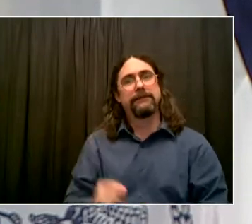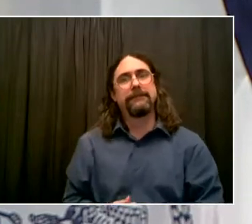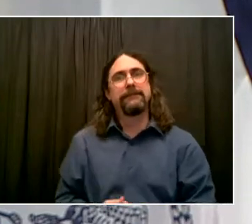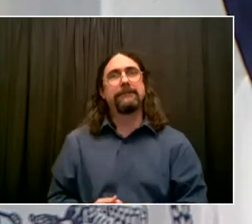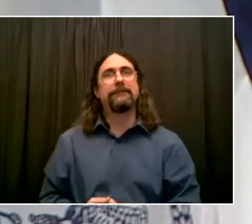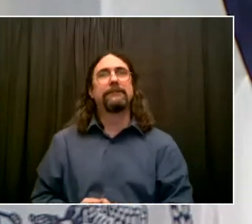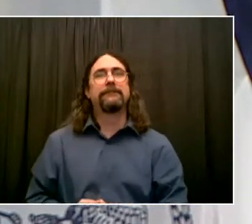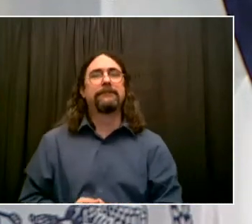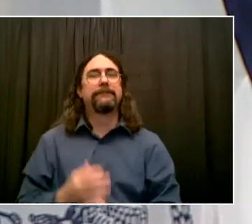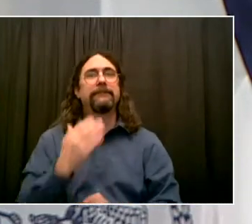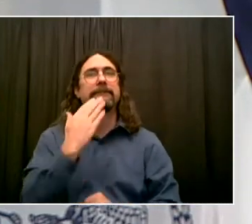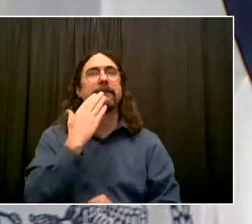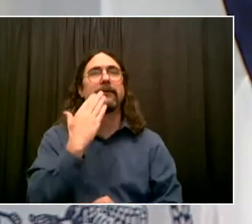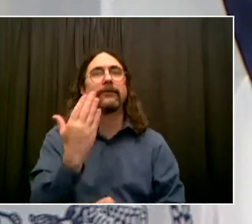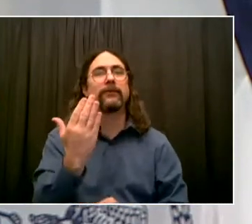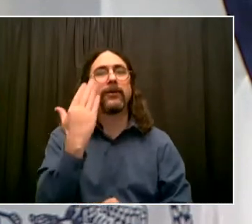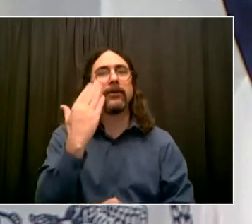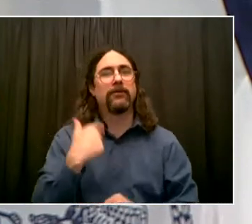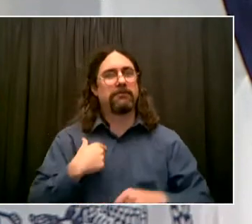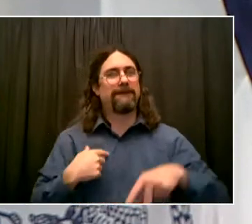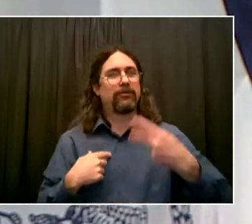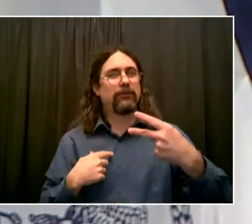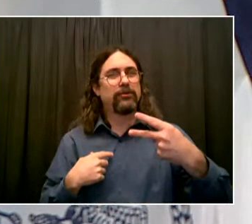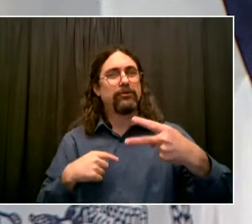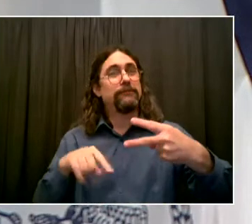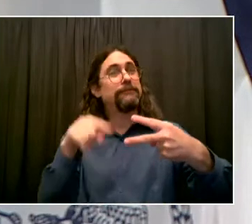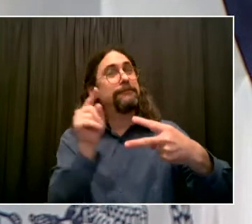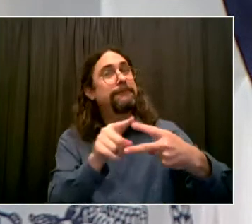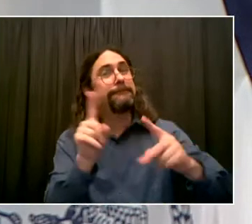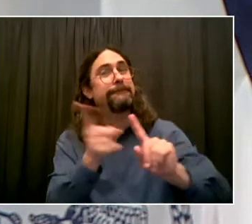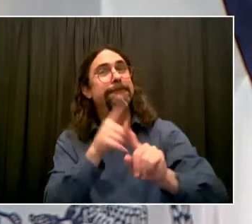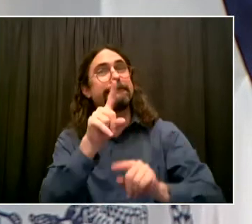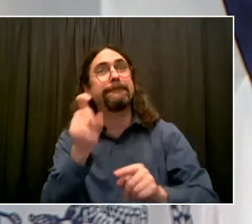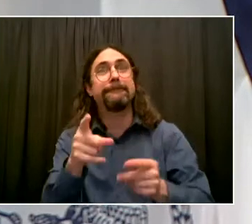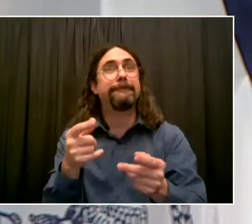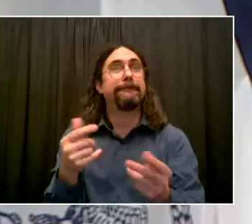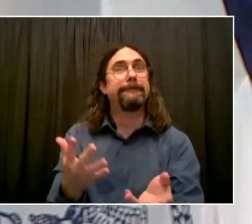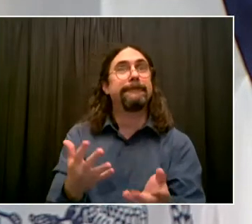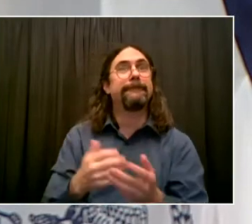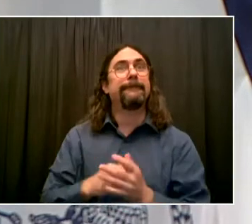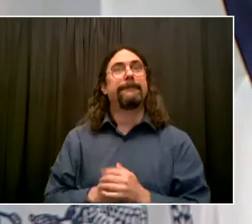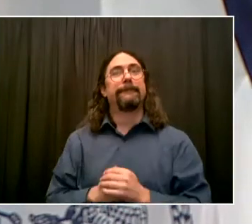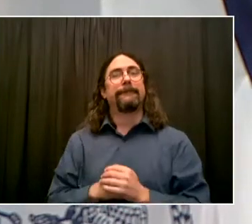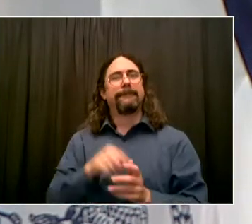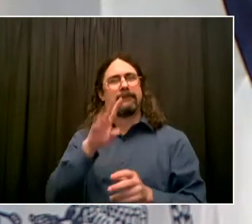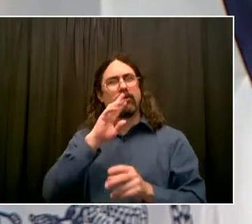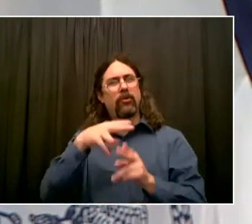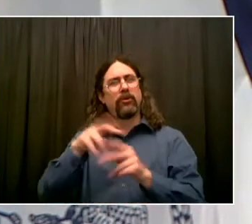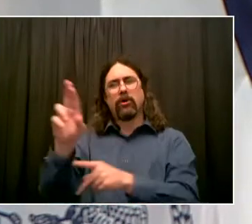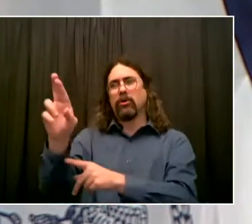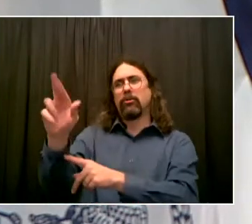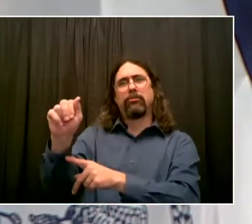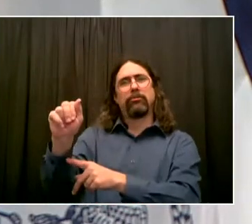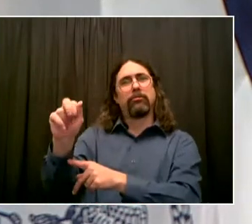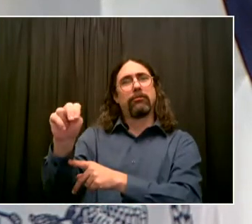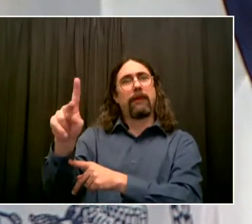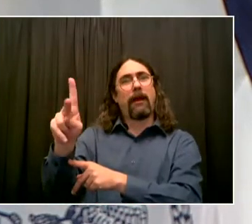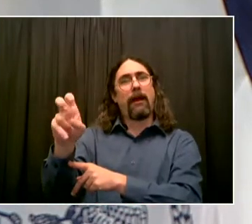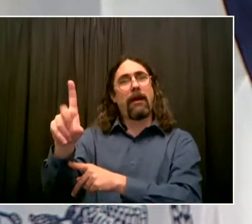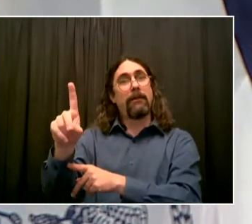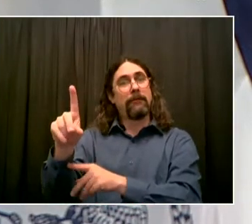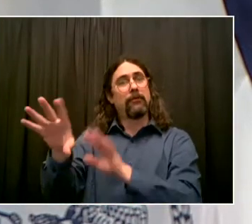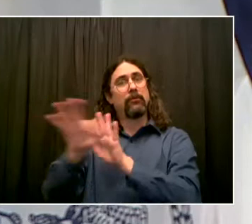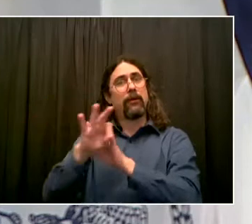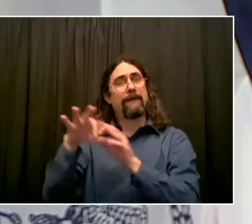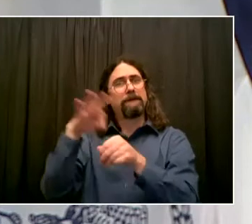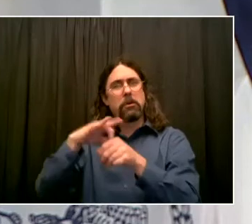than 2 months away, why didn't the administration allocate this money sooner, since this is the first year of ranked choice